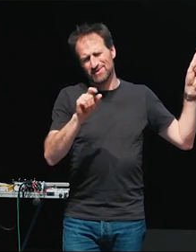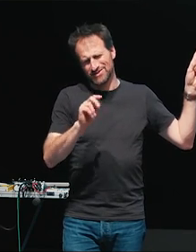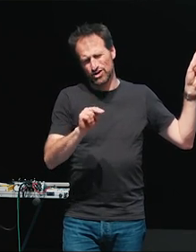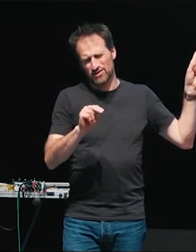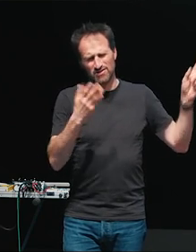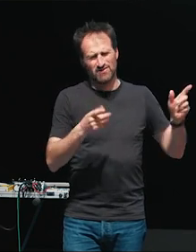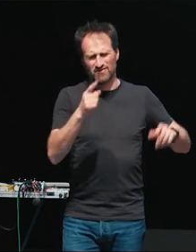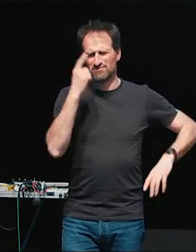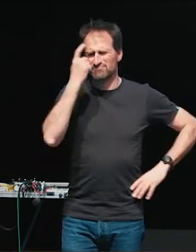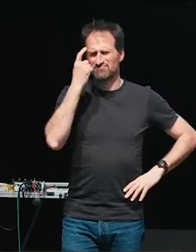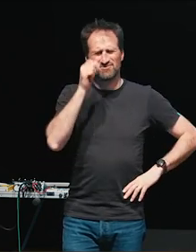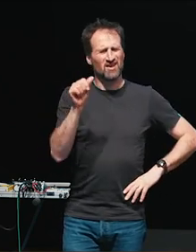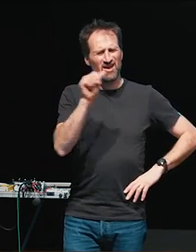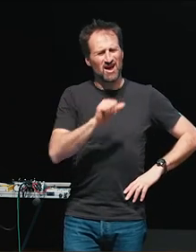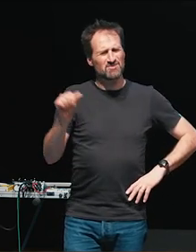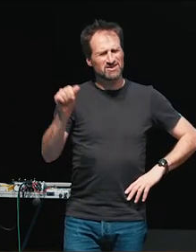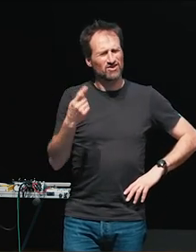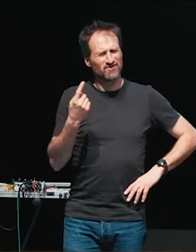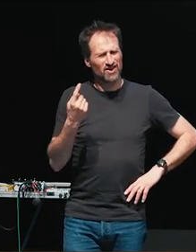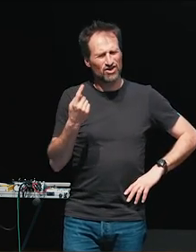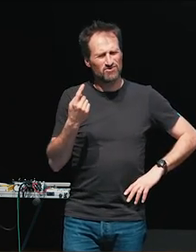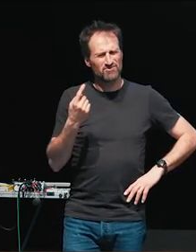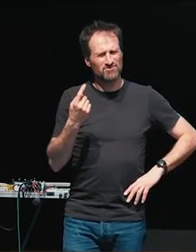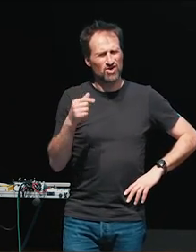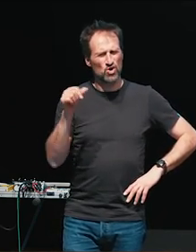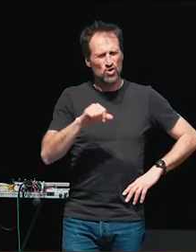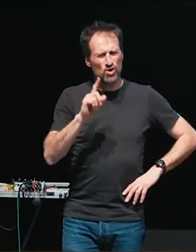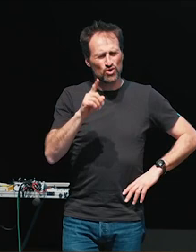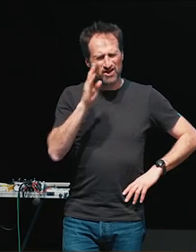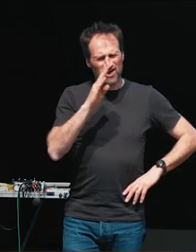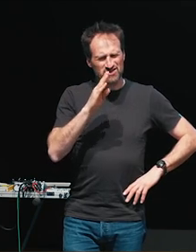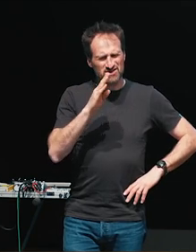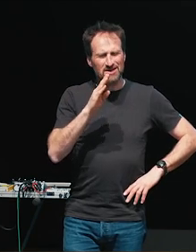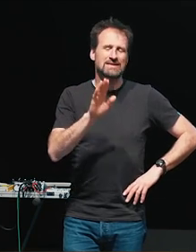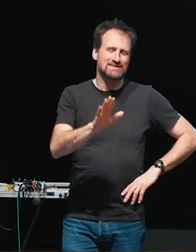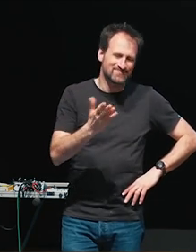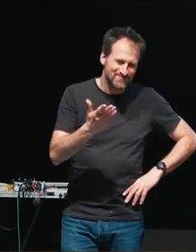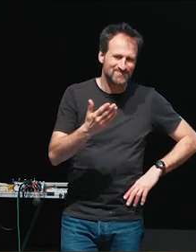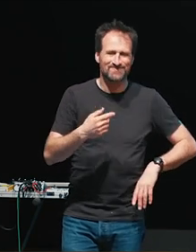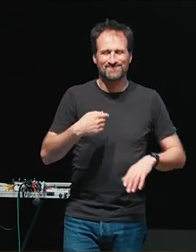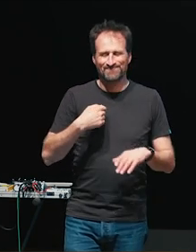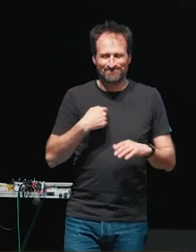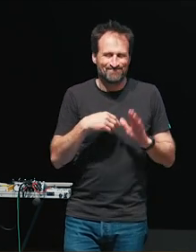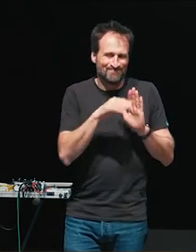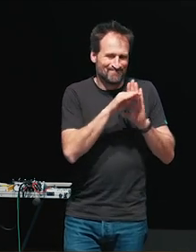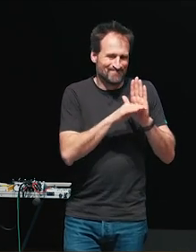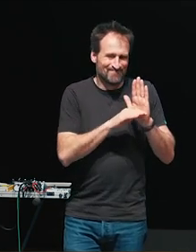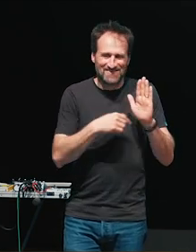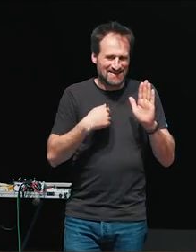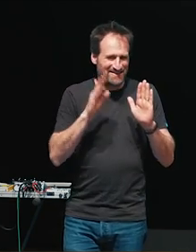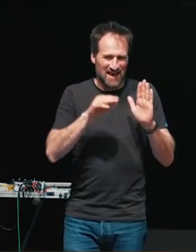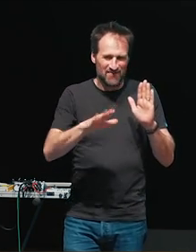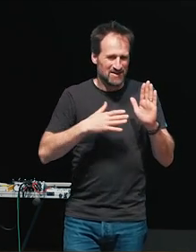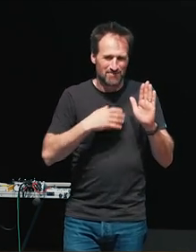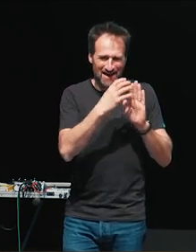minute by all this stuff happening, but it's still Amazon. So due to an NDA, I cannot show you my code. I cannot